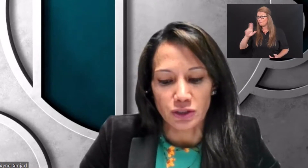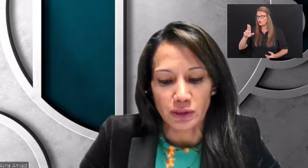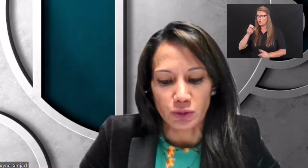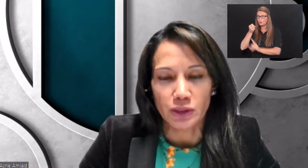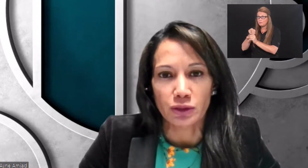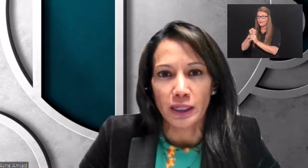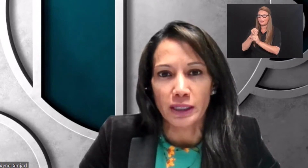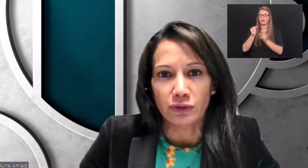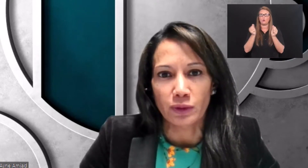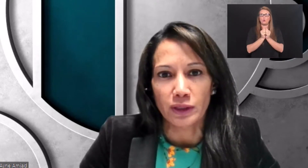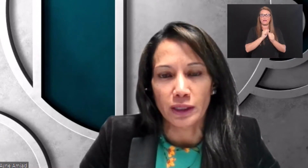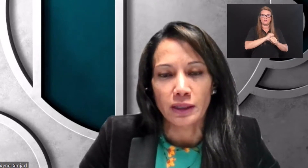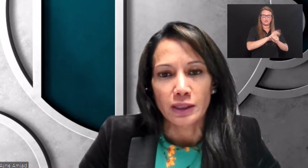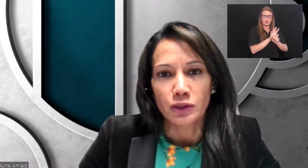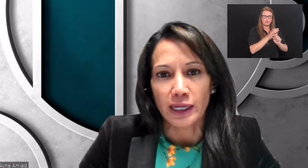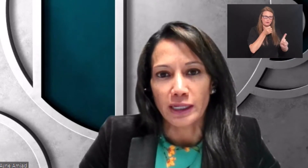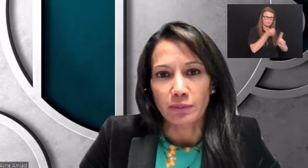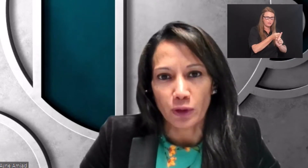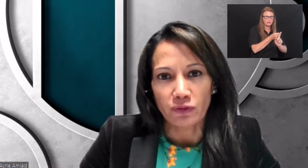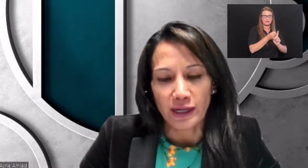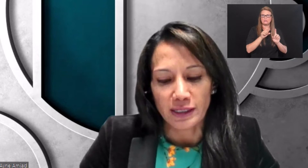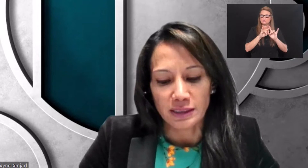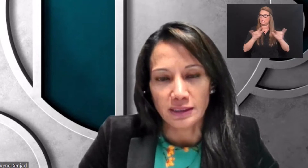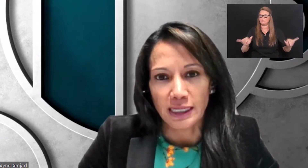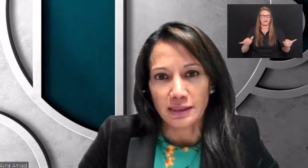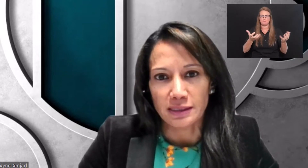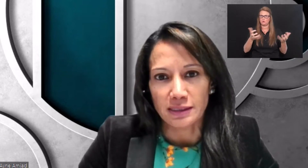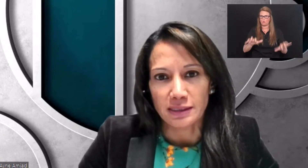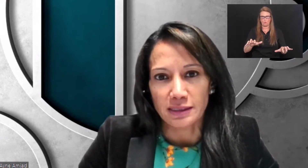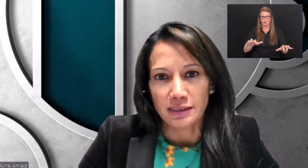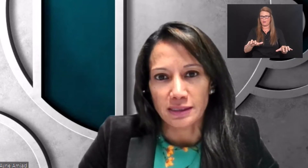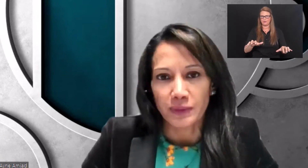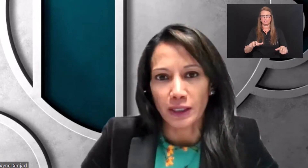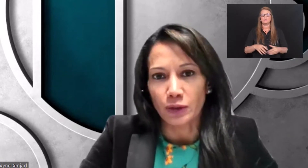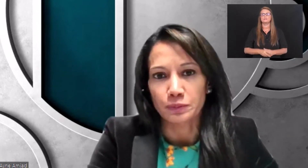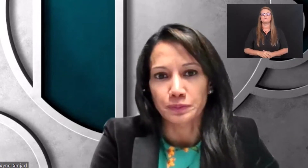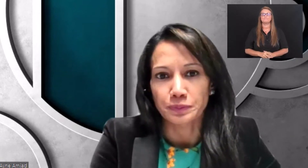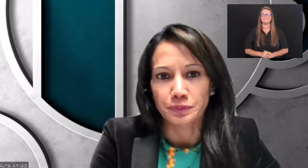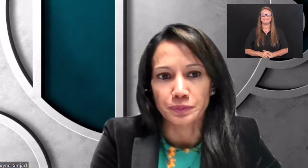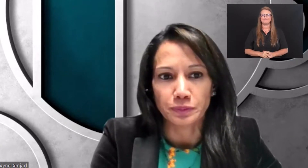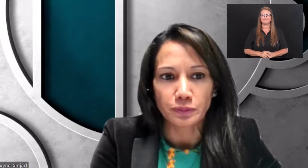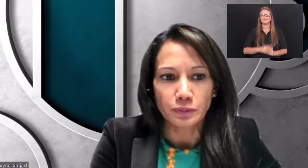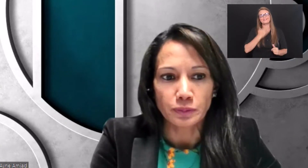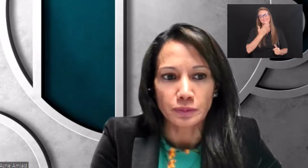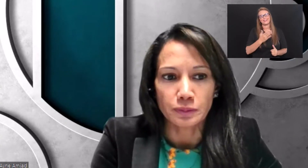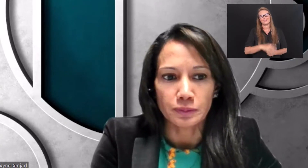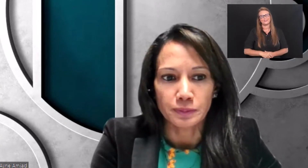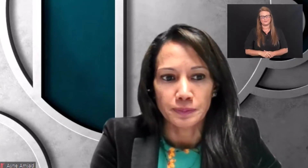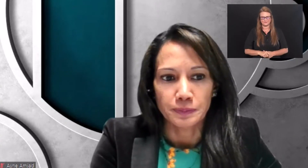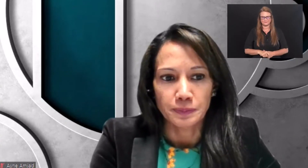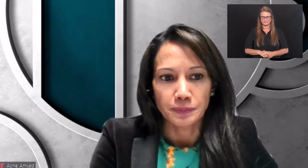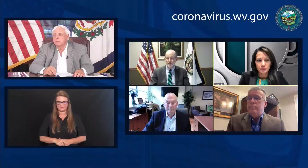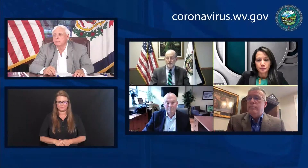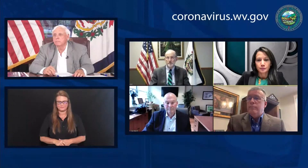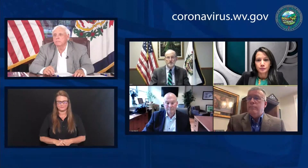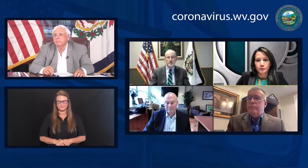season. So we just want to remind everyone that you can get both vaccines at the same time. Thank you.